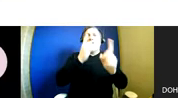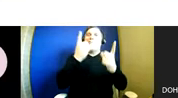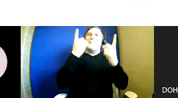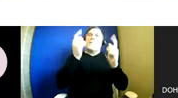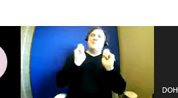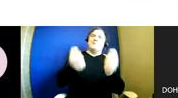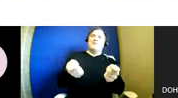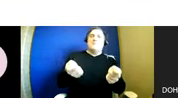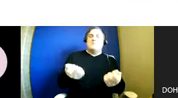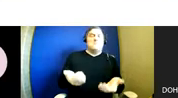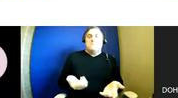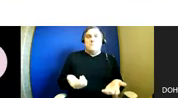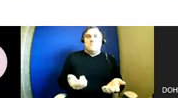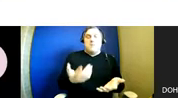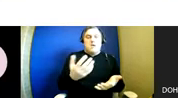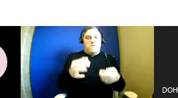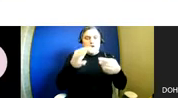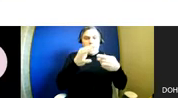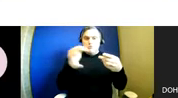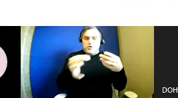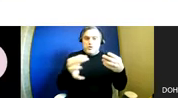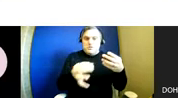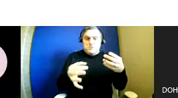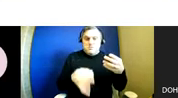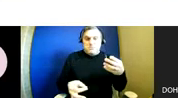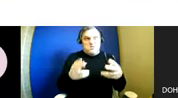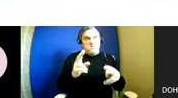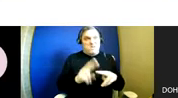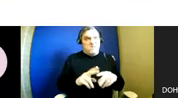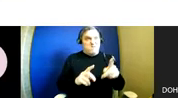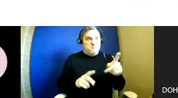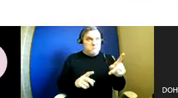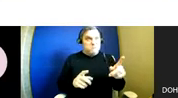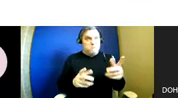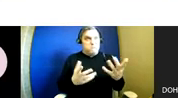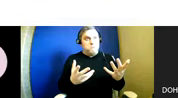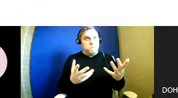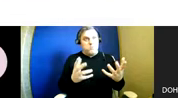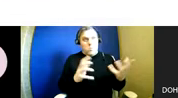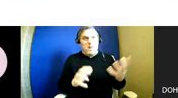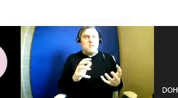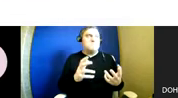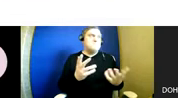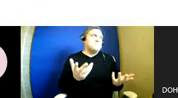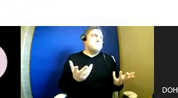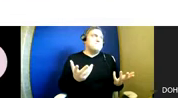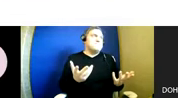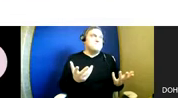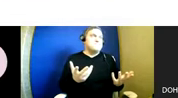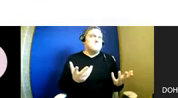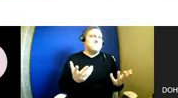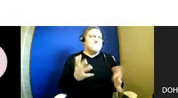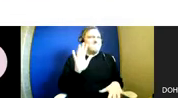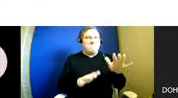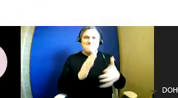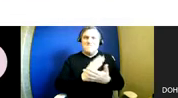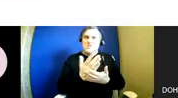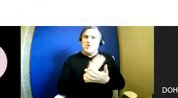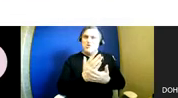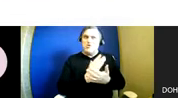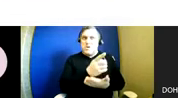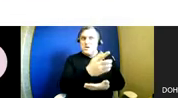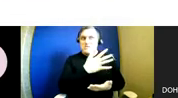approach. What we've got is options. So one of the options is if there's some medical complexities, if things, we're just not quite sure, do